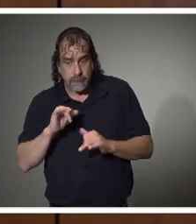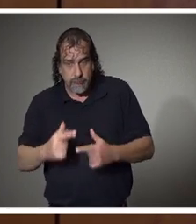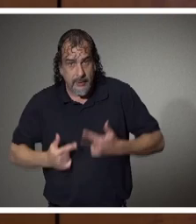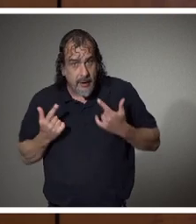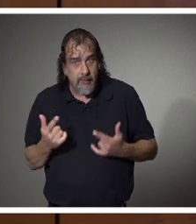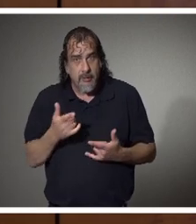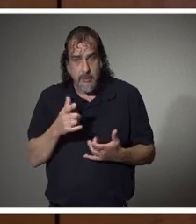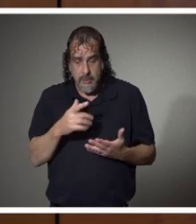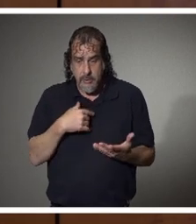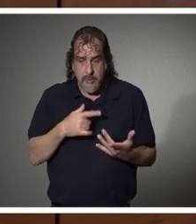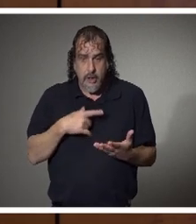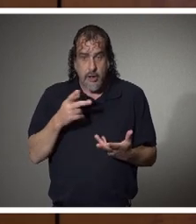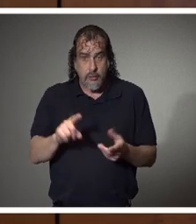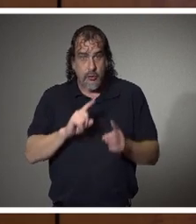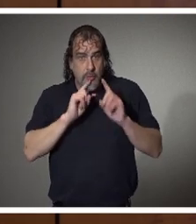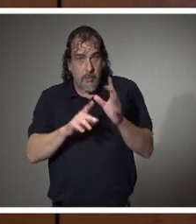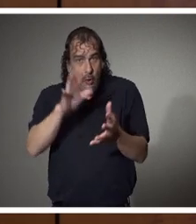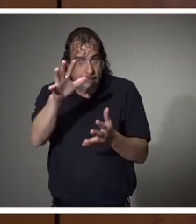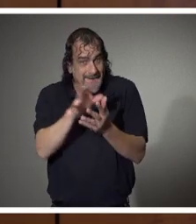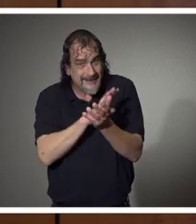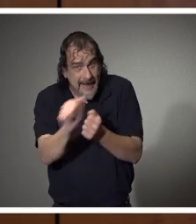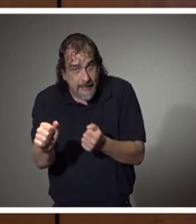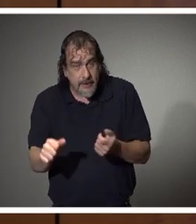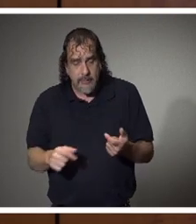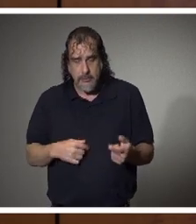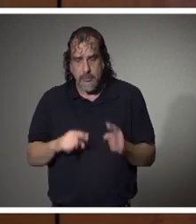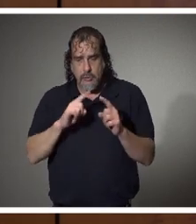reporting the damage that you have to your homes, you can go to